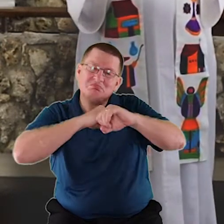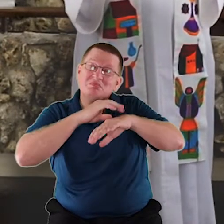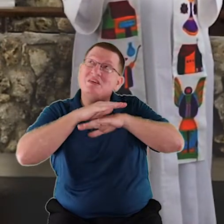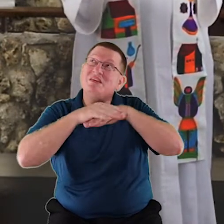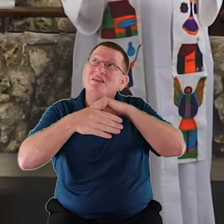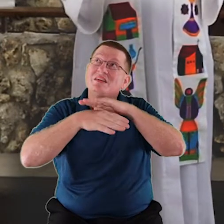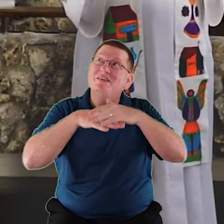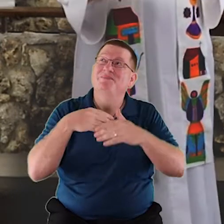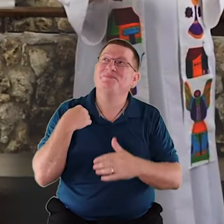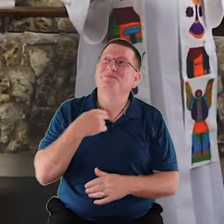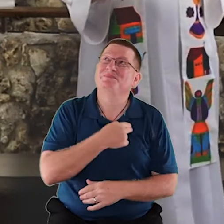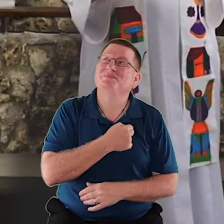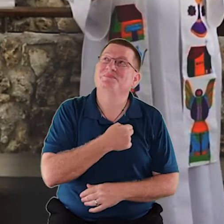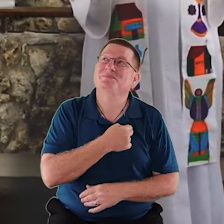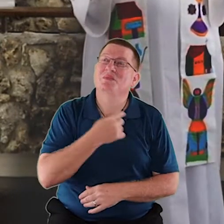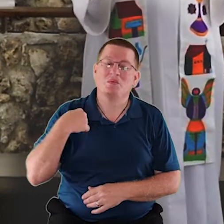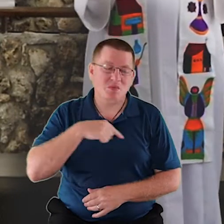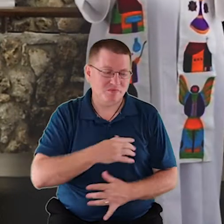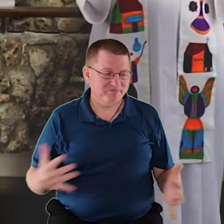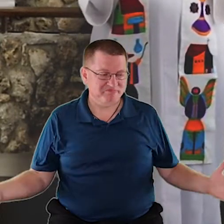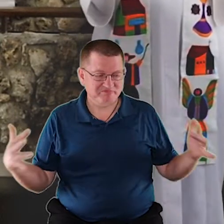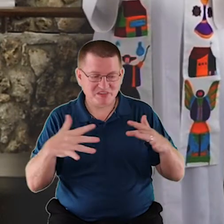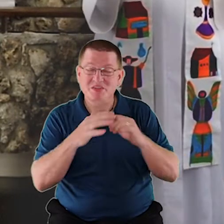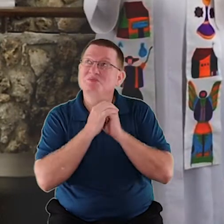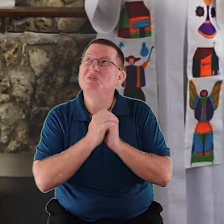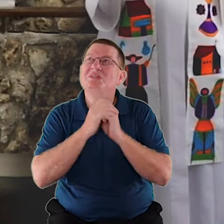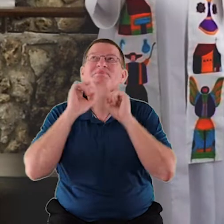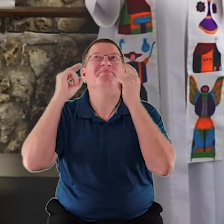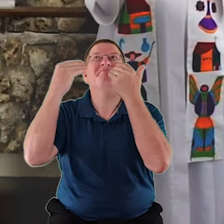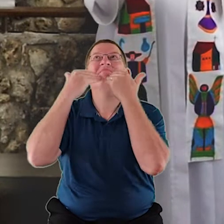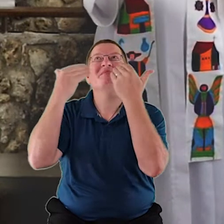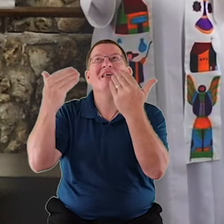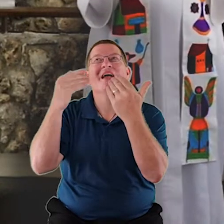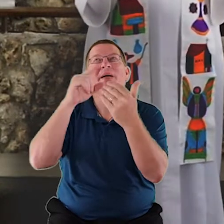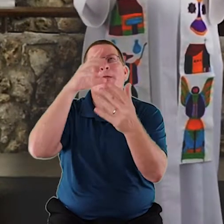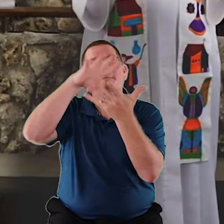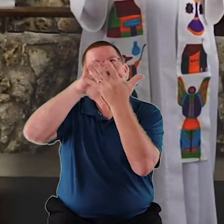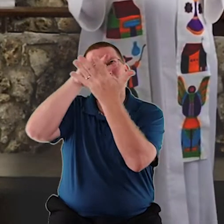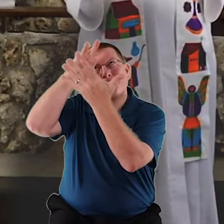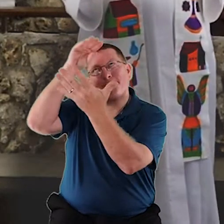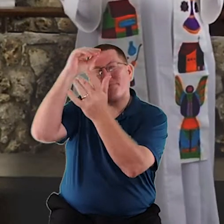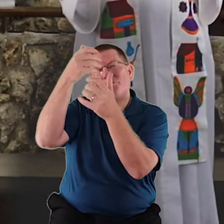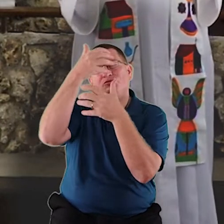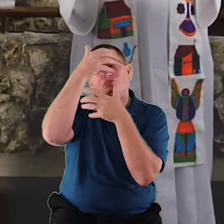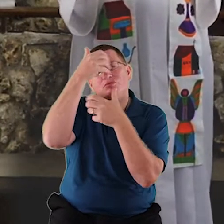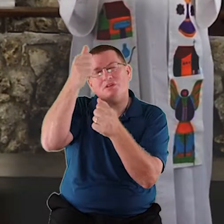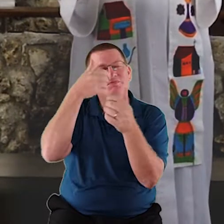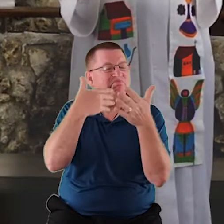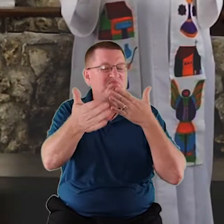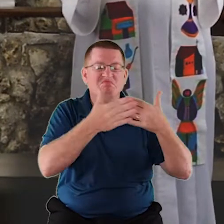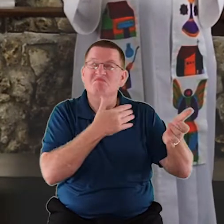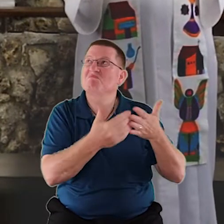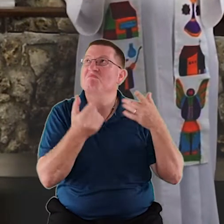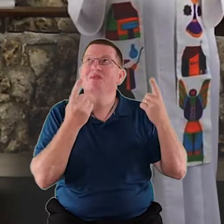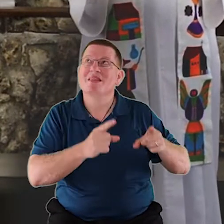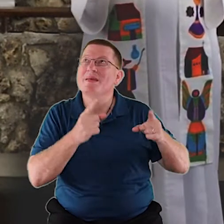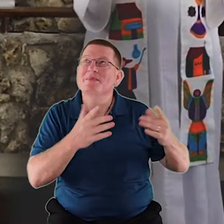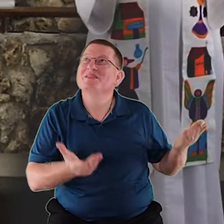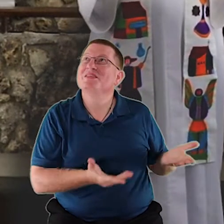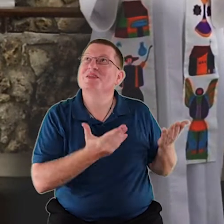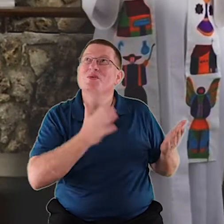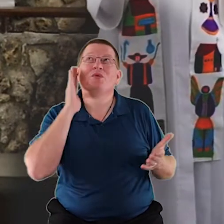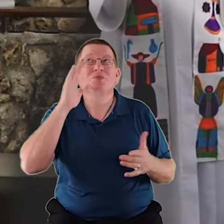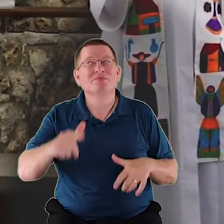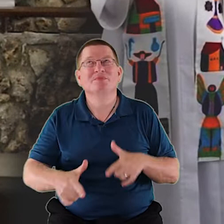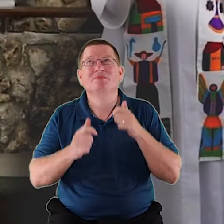us. We have gathered to worship, to give thanks, to learn how to trust that come what may, we will dwell with